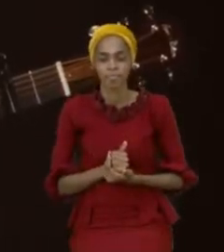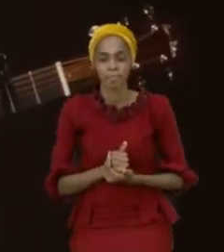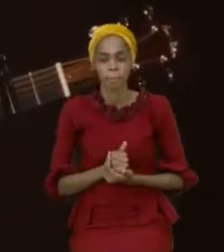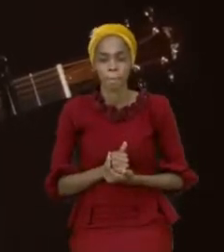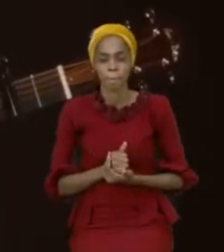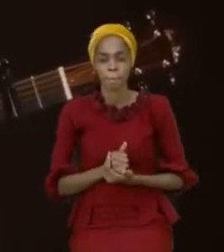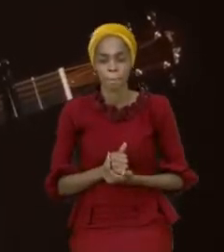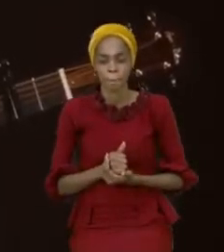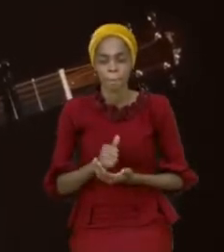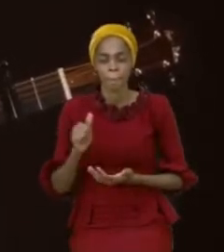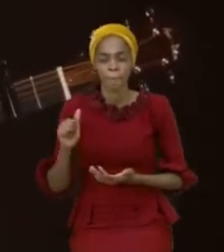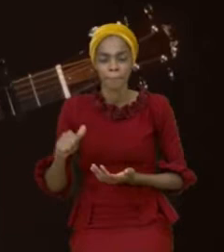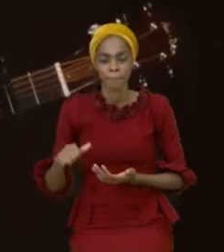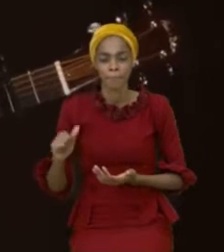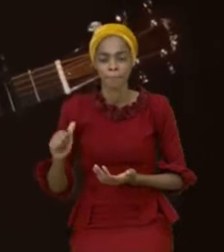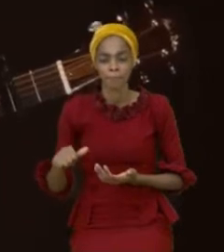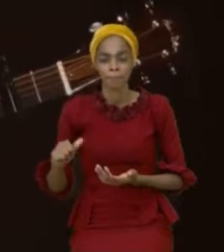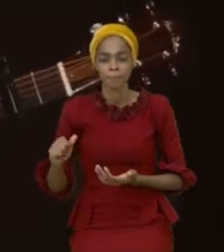Yes.